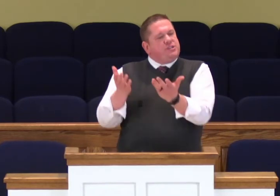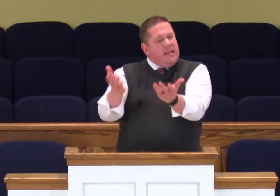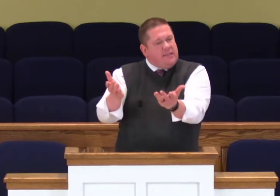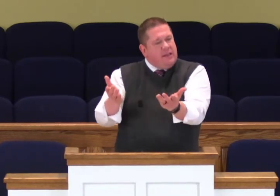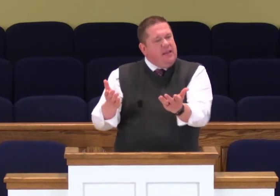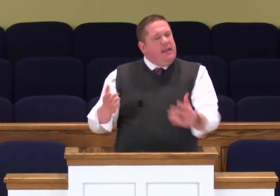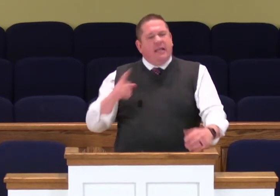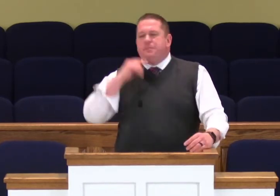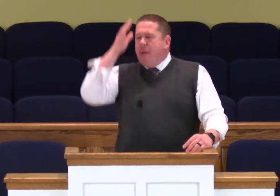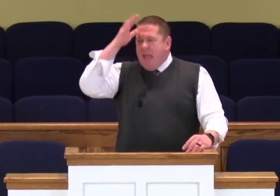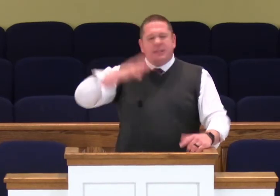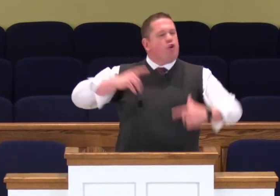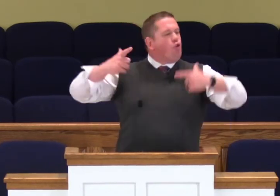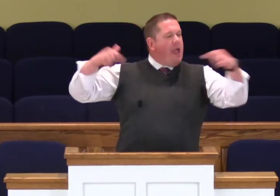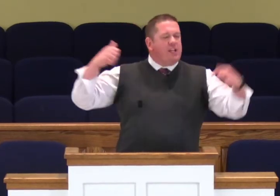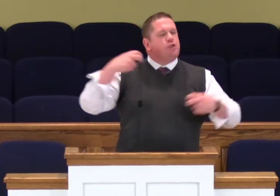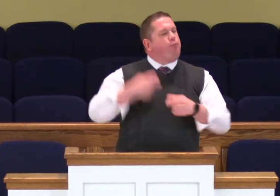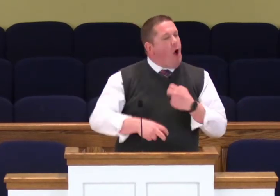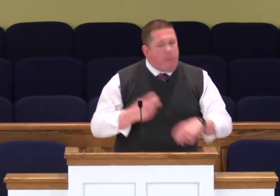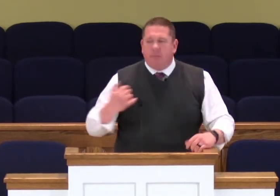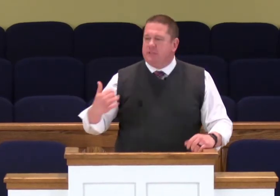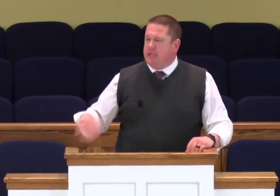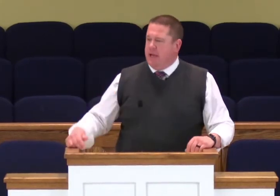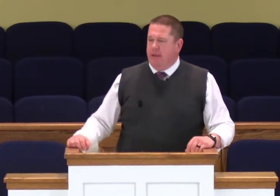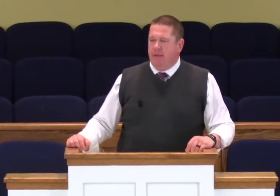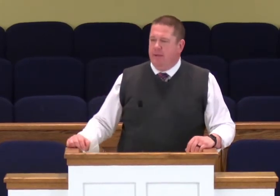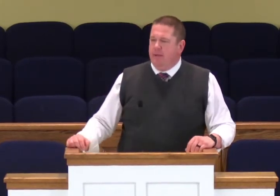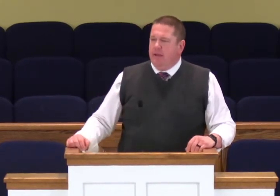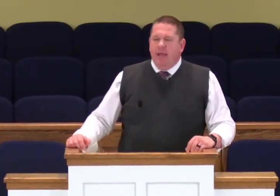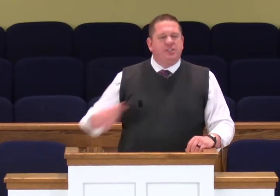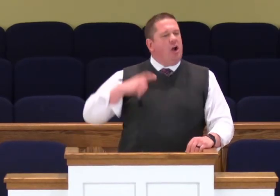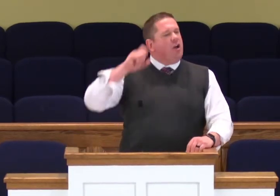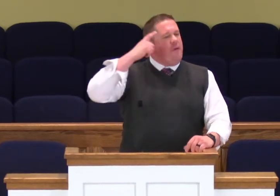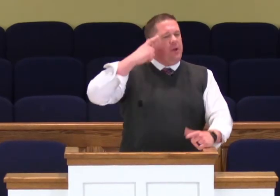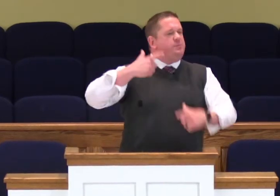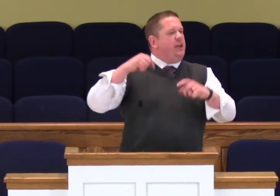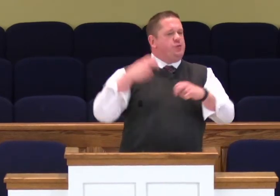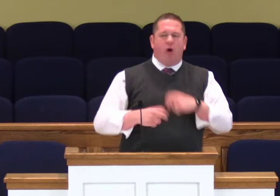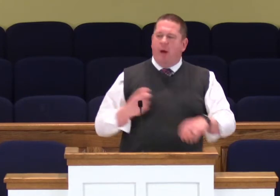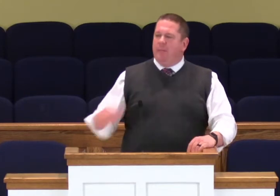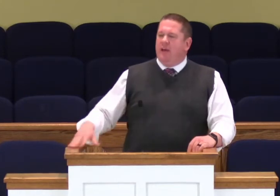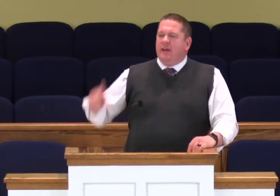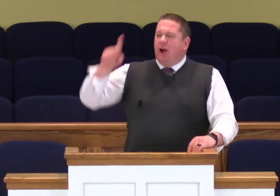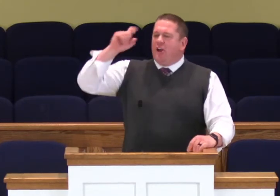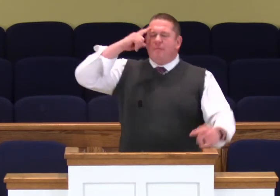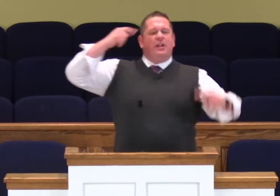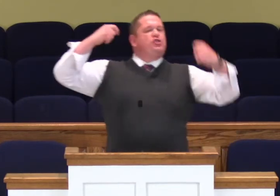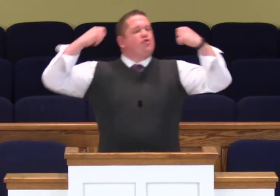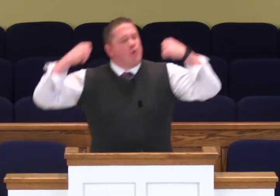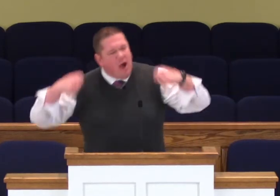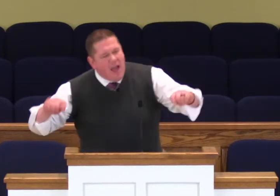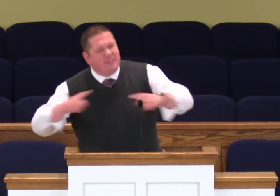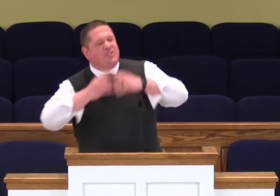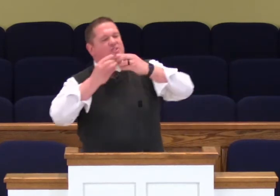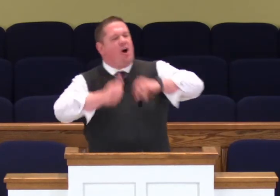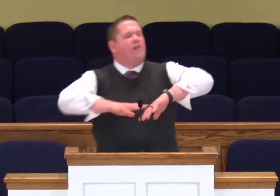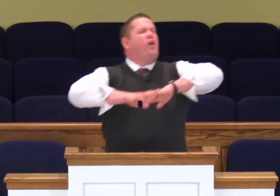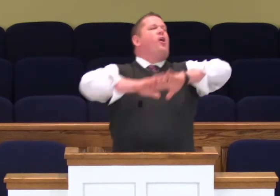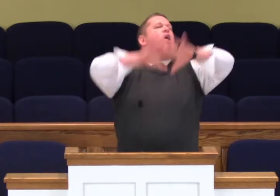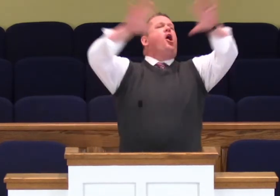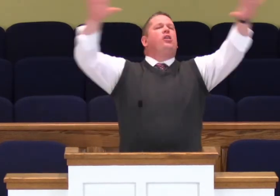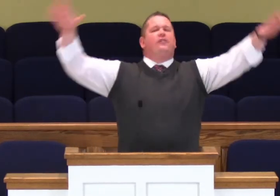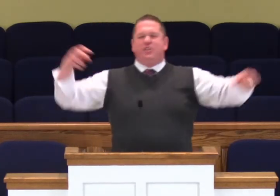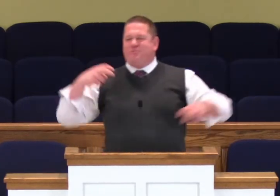It's presented. It's man's greatest problem tonight. It's our government's biggest problem. Our government is trying to